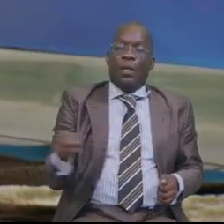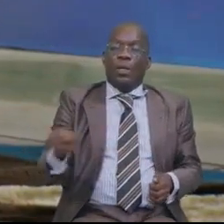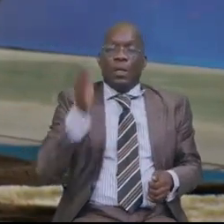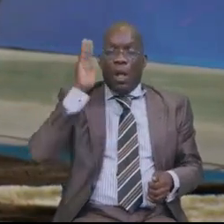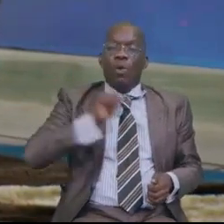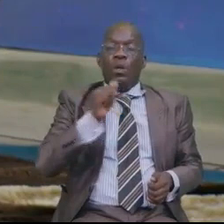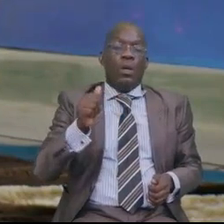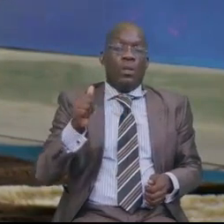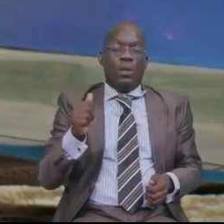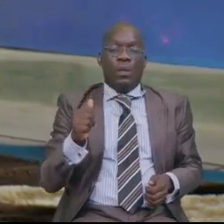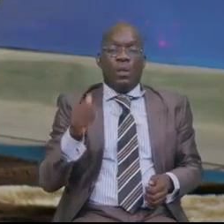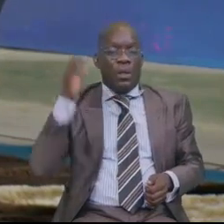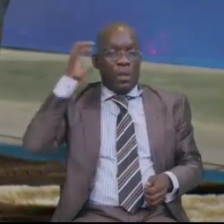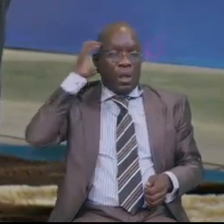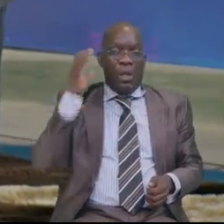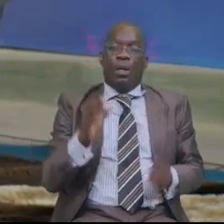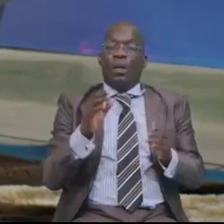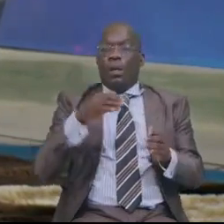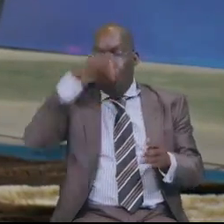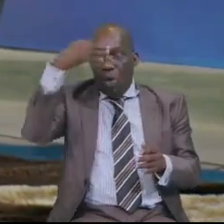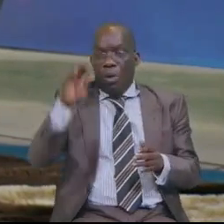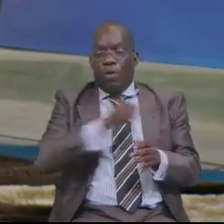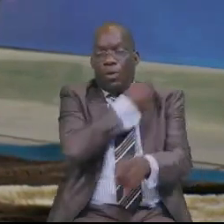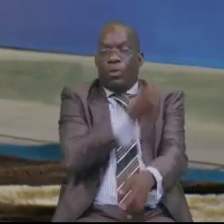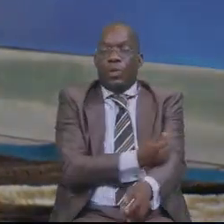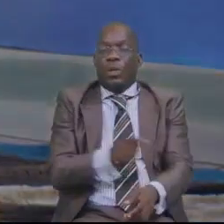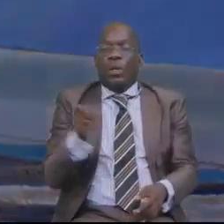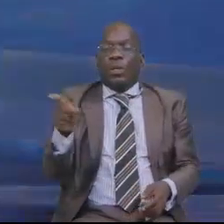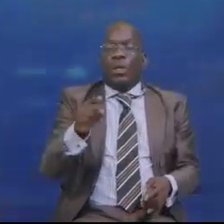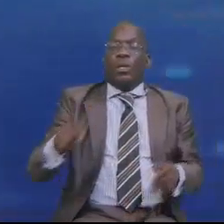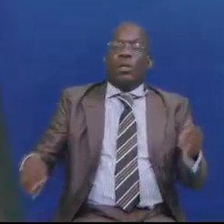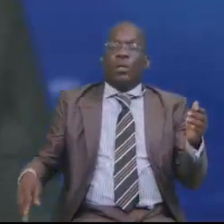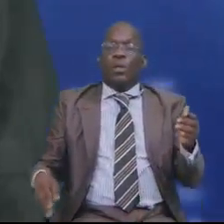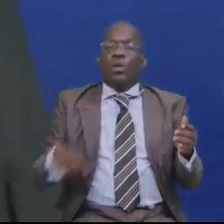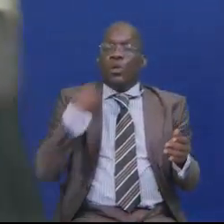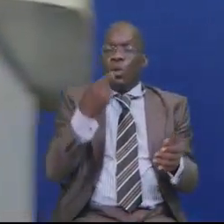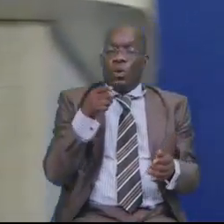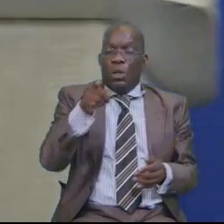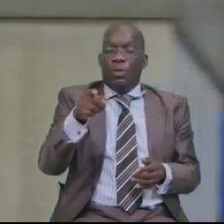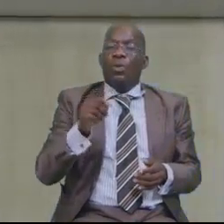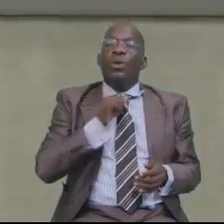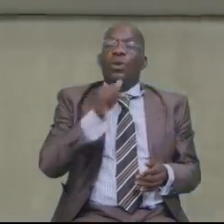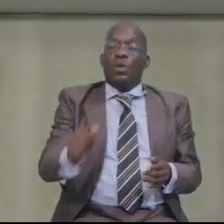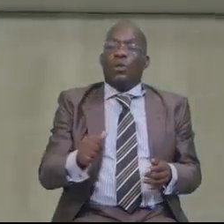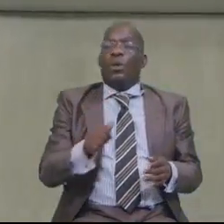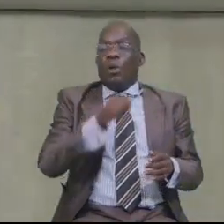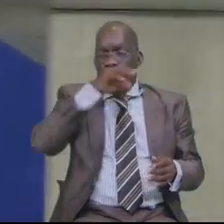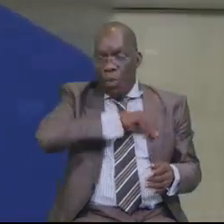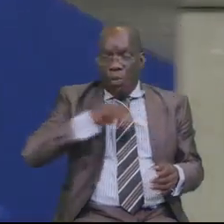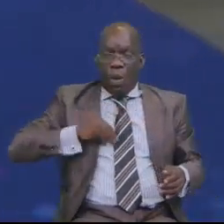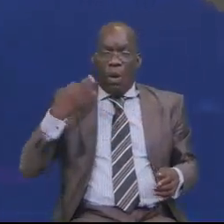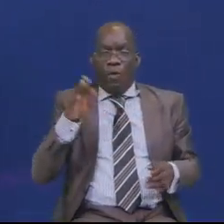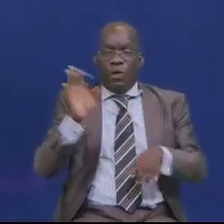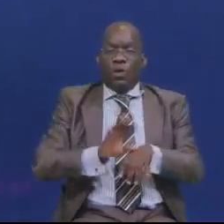to men of authority. And then they told me I wasn't a member of the church anymore. But you